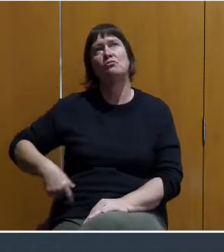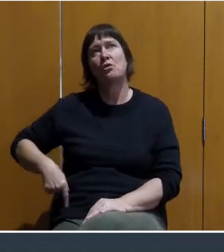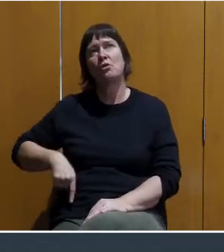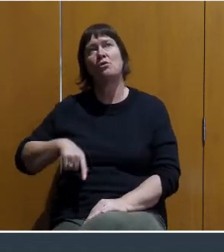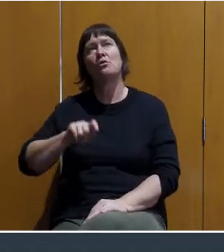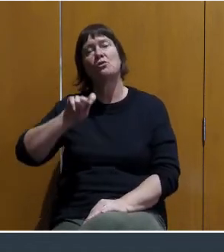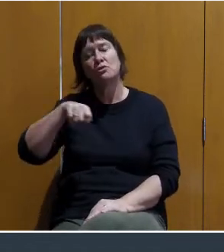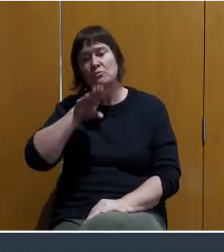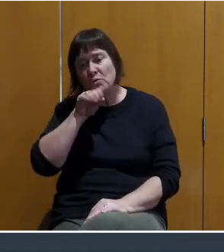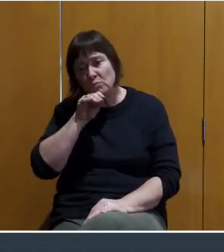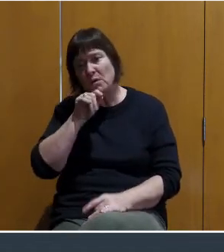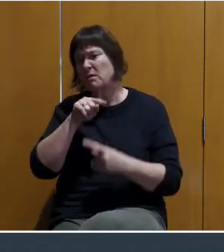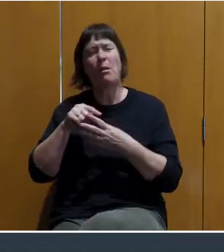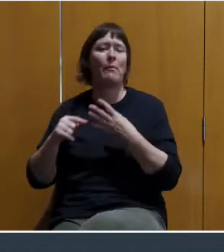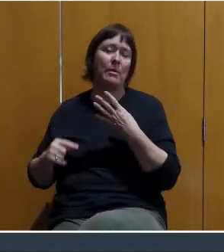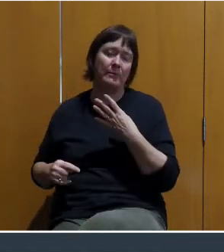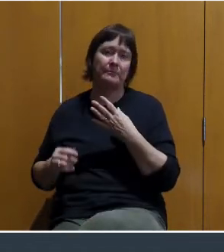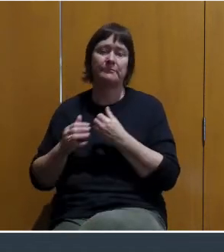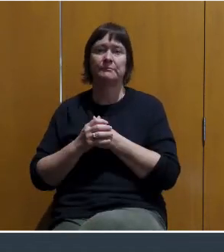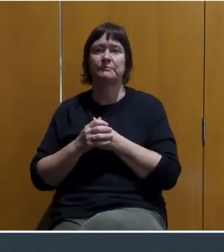stilts, pukeko, kingfisher,